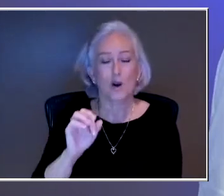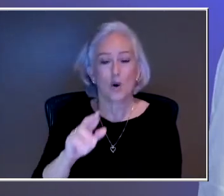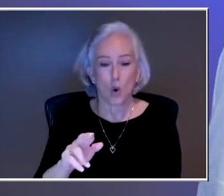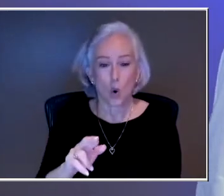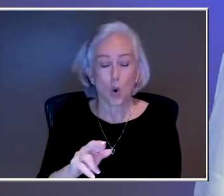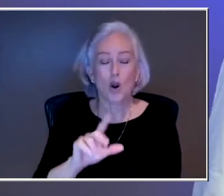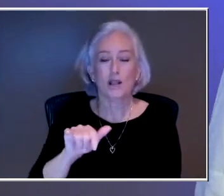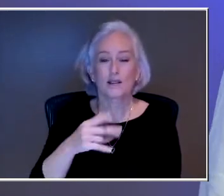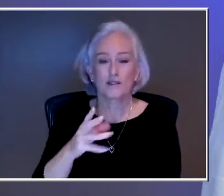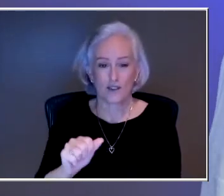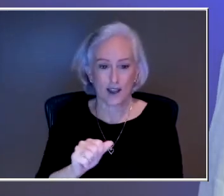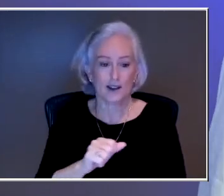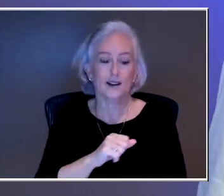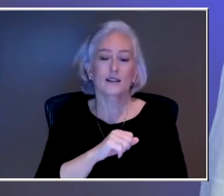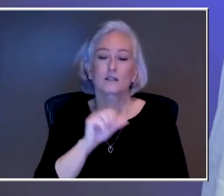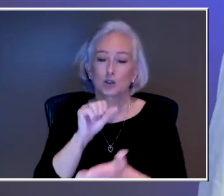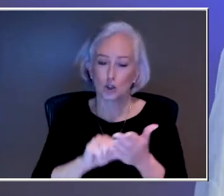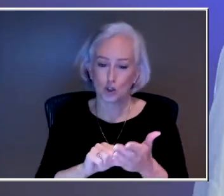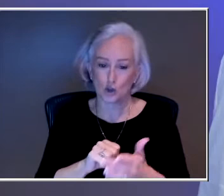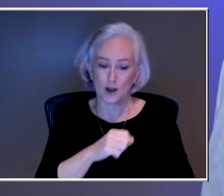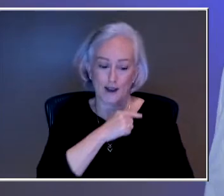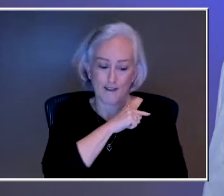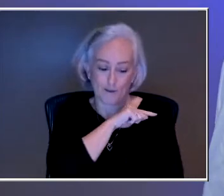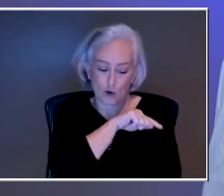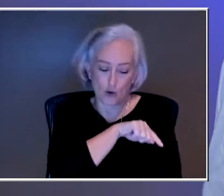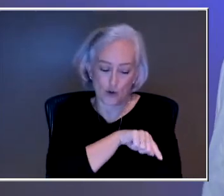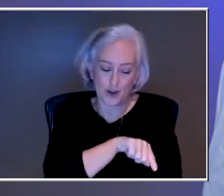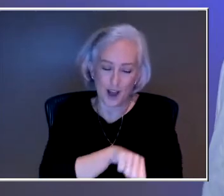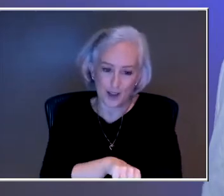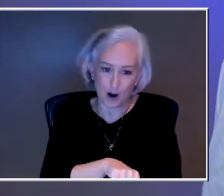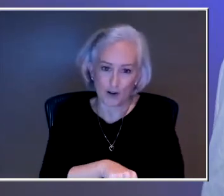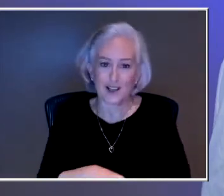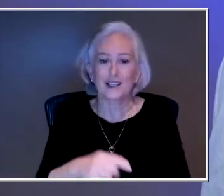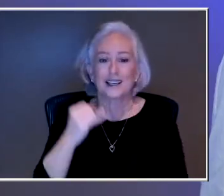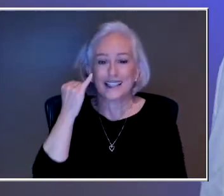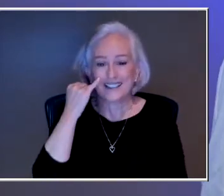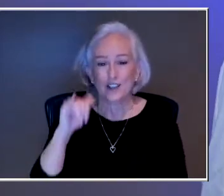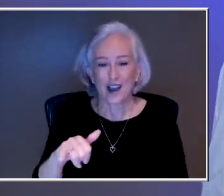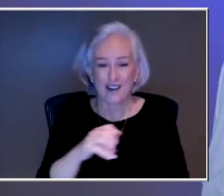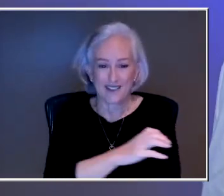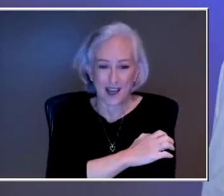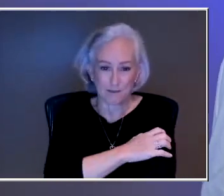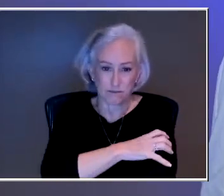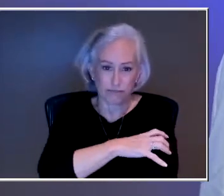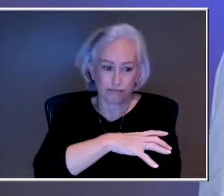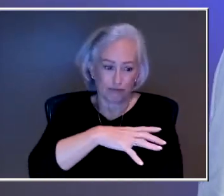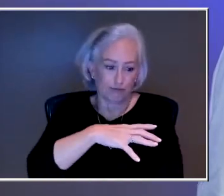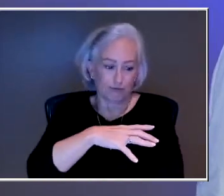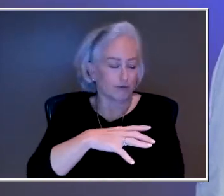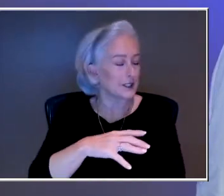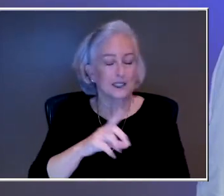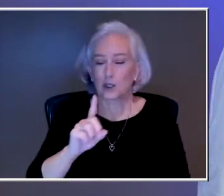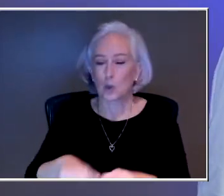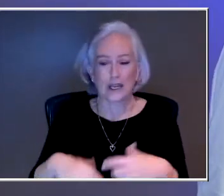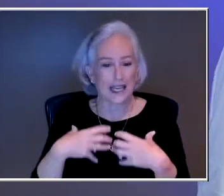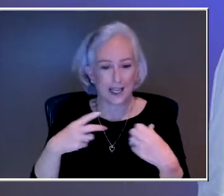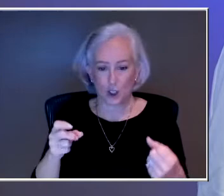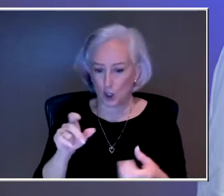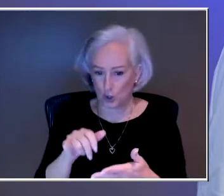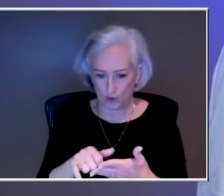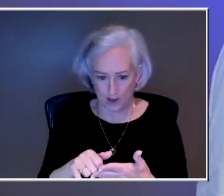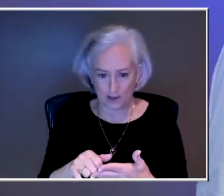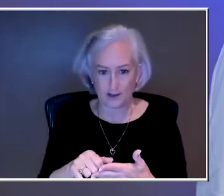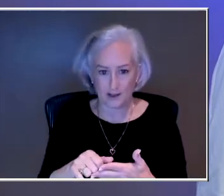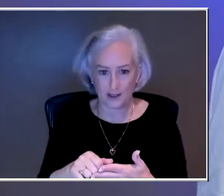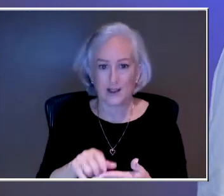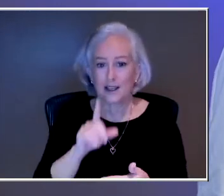arm. Once you've developed that level of chronicity of that lymphedema, though, that's not a cure. And so at that point, it really does just help